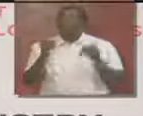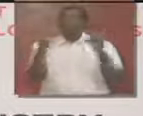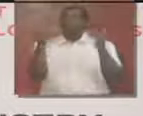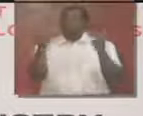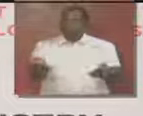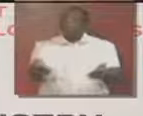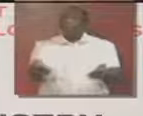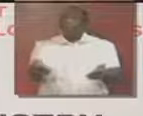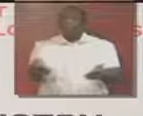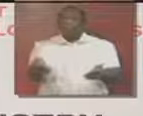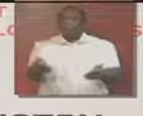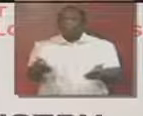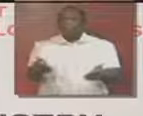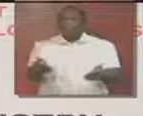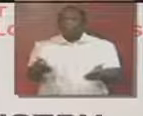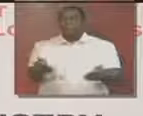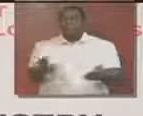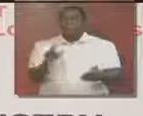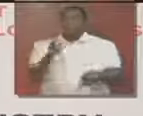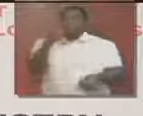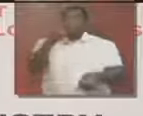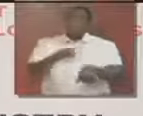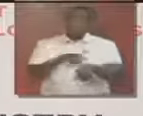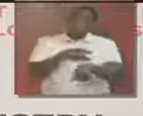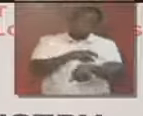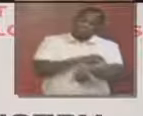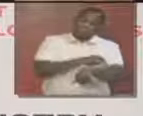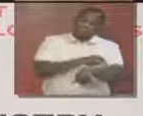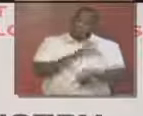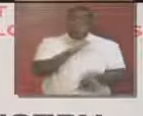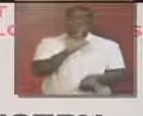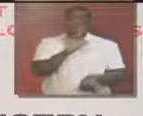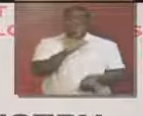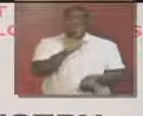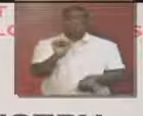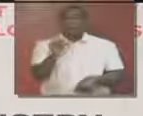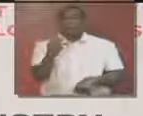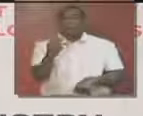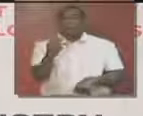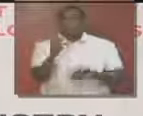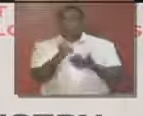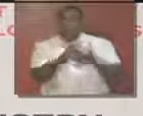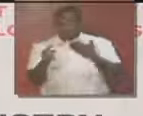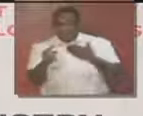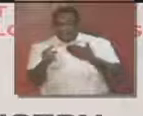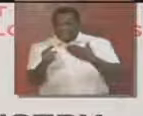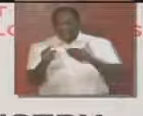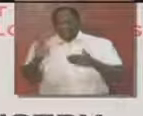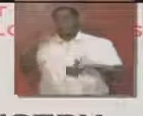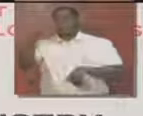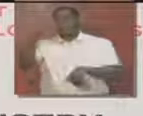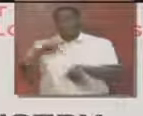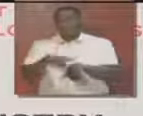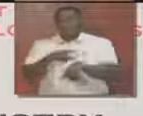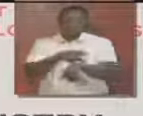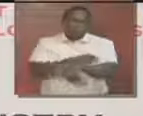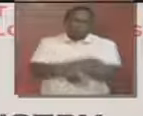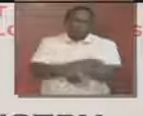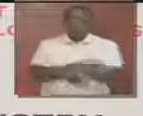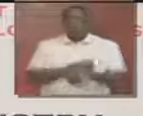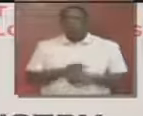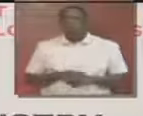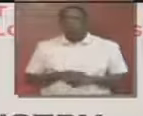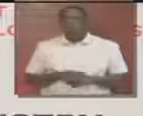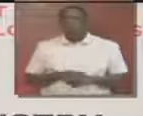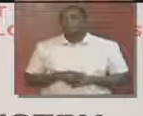they are currently arranged should continue. Those who have received their vaccines, unless there's some information that arises or some